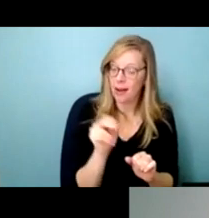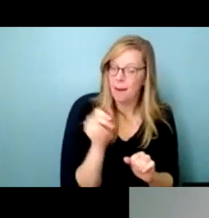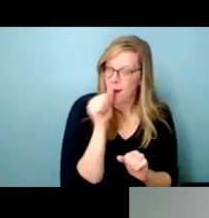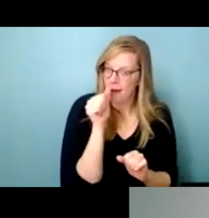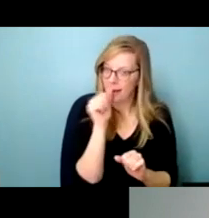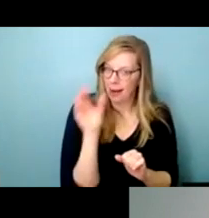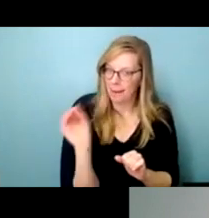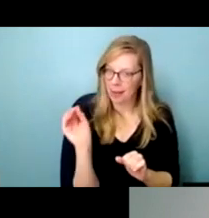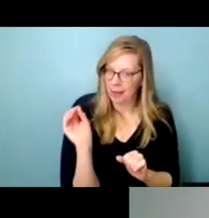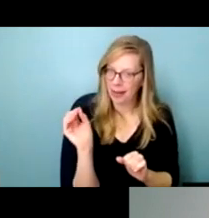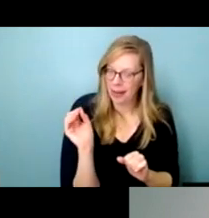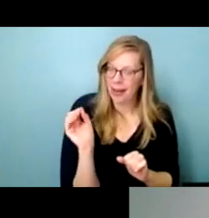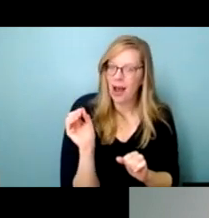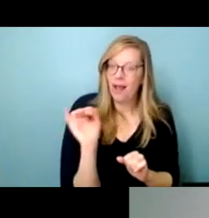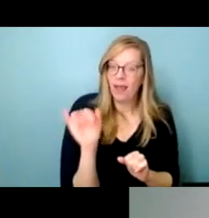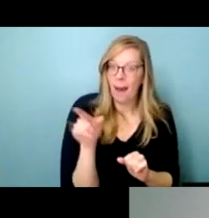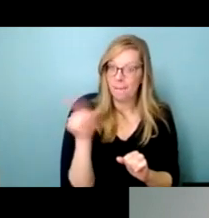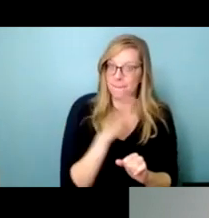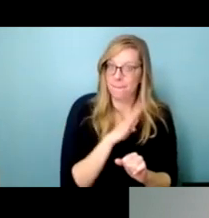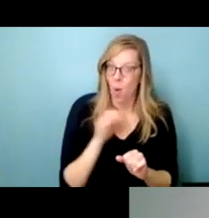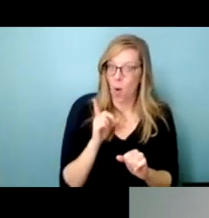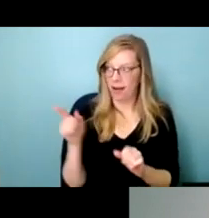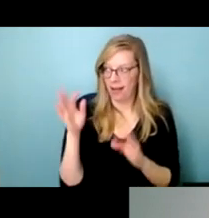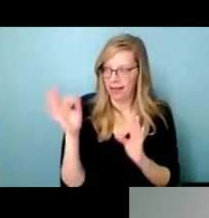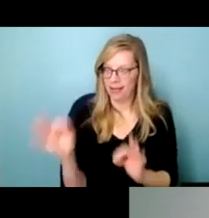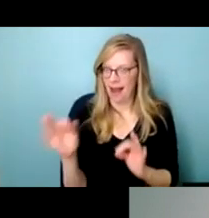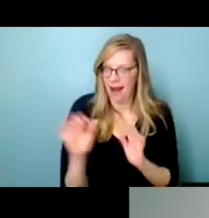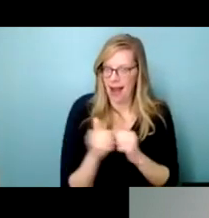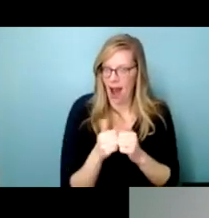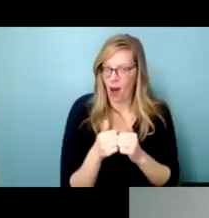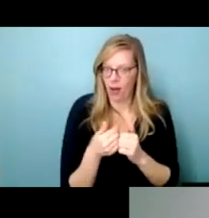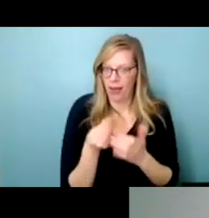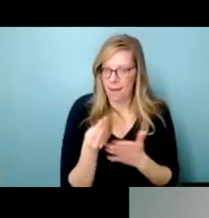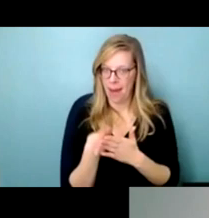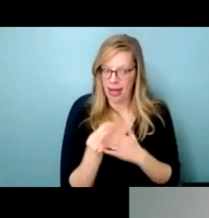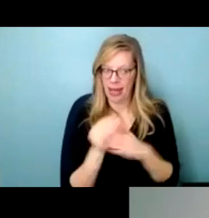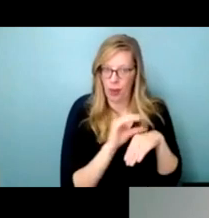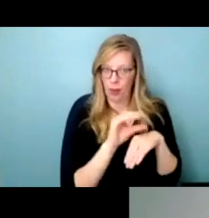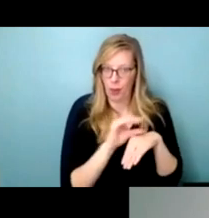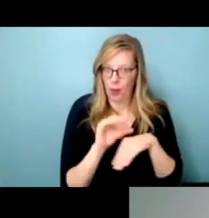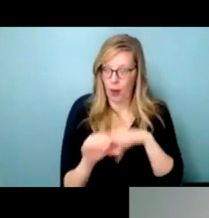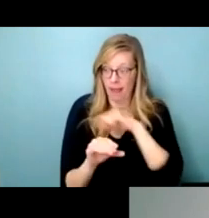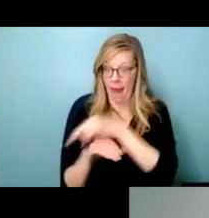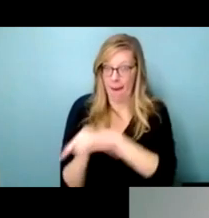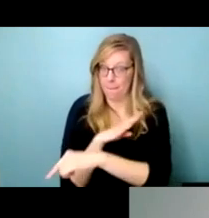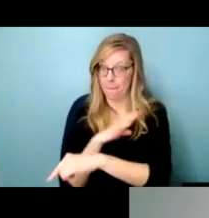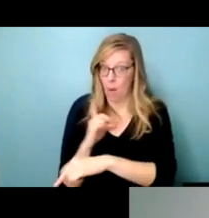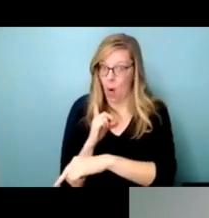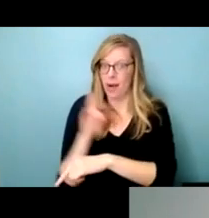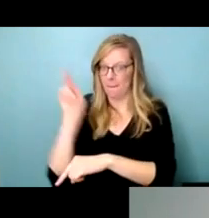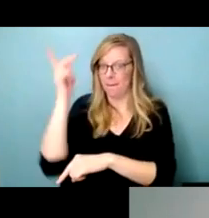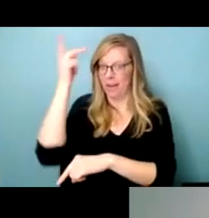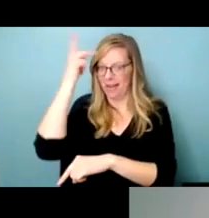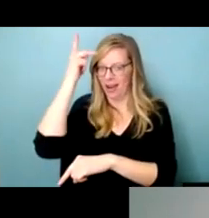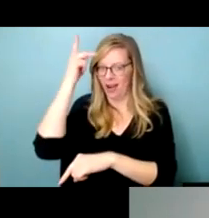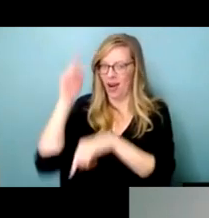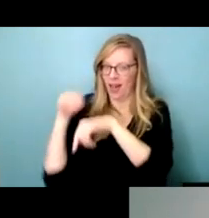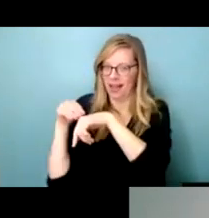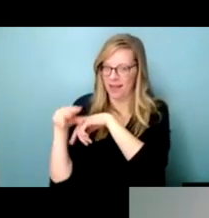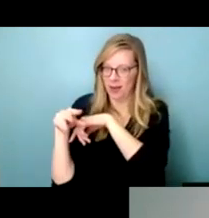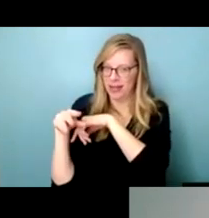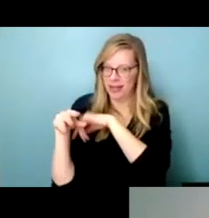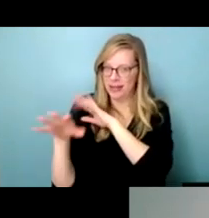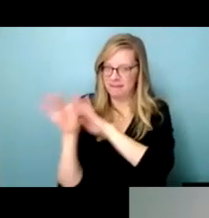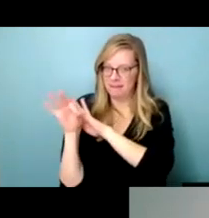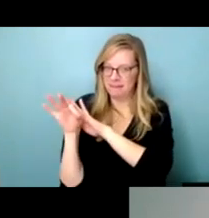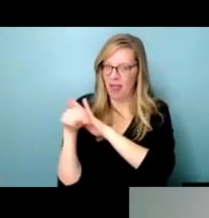that decides how the money goes, it's a politically appointed board. So we're seeing more of a